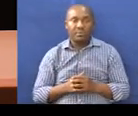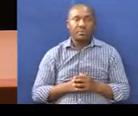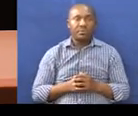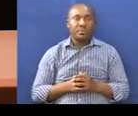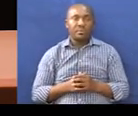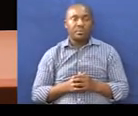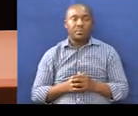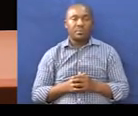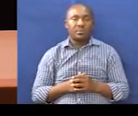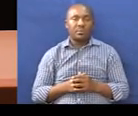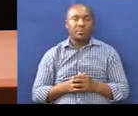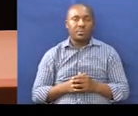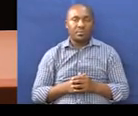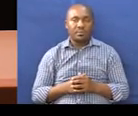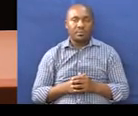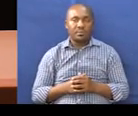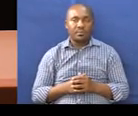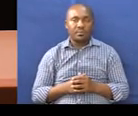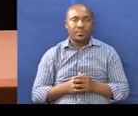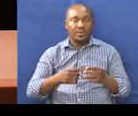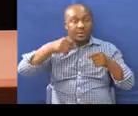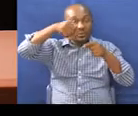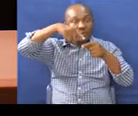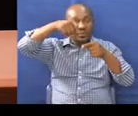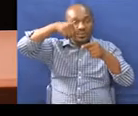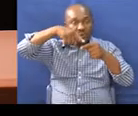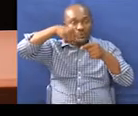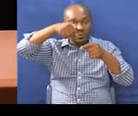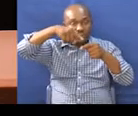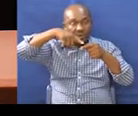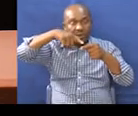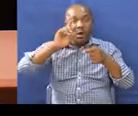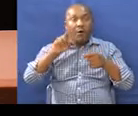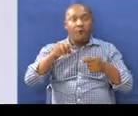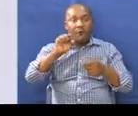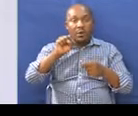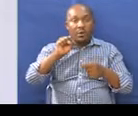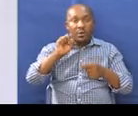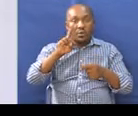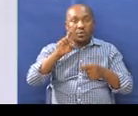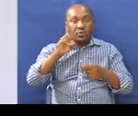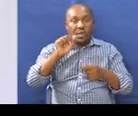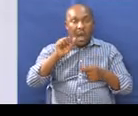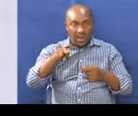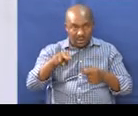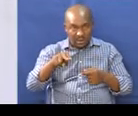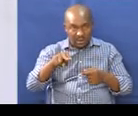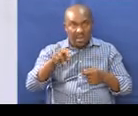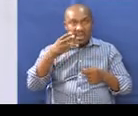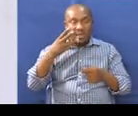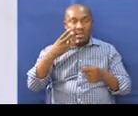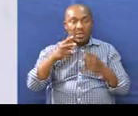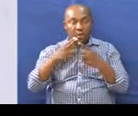centimeter cubed, then 3 drops of Sudan 3 solution. When you shake this content